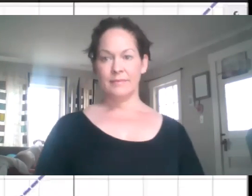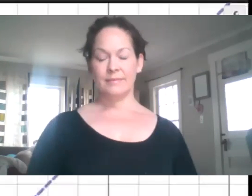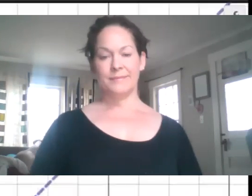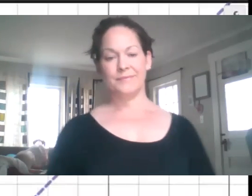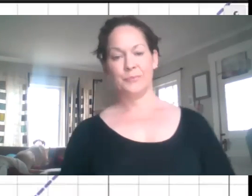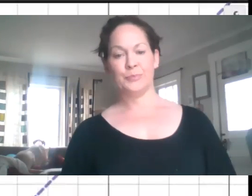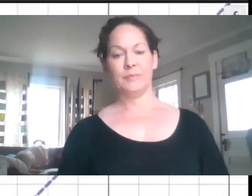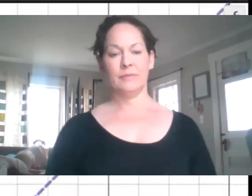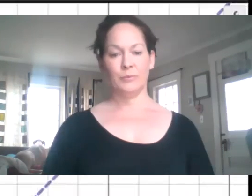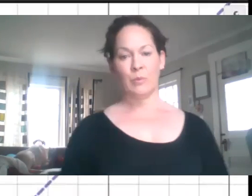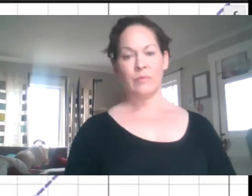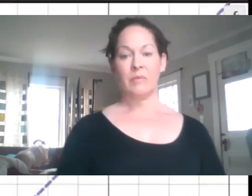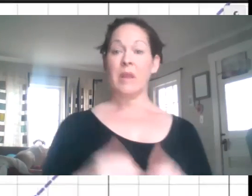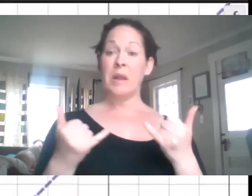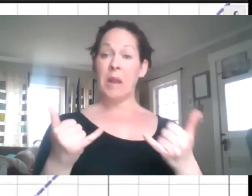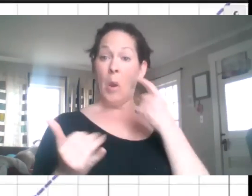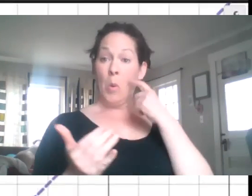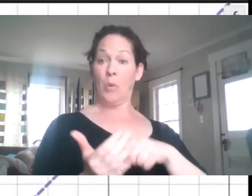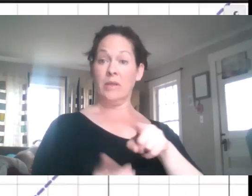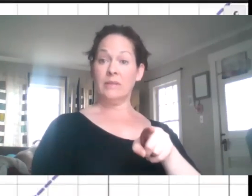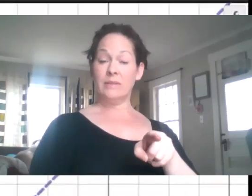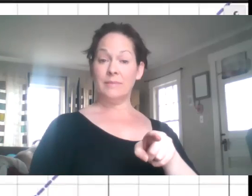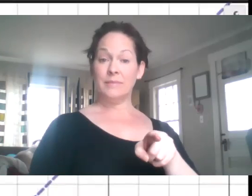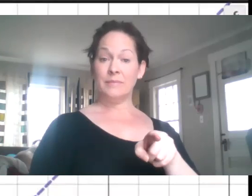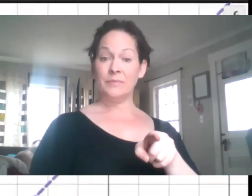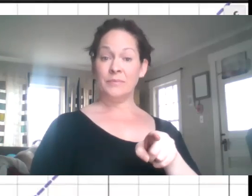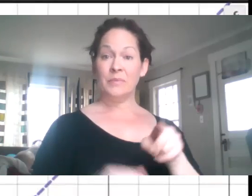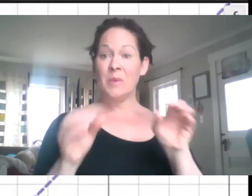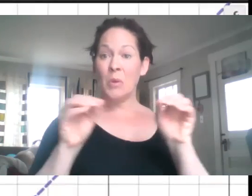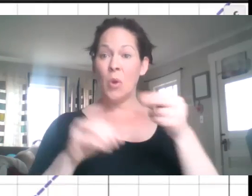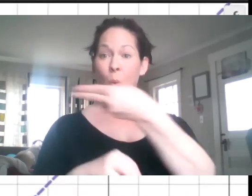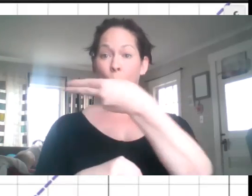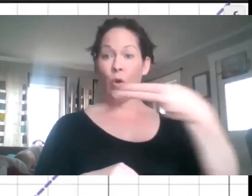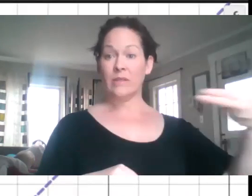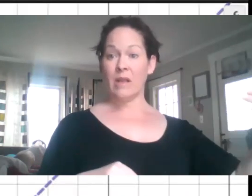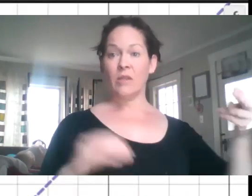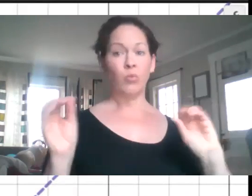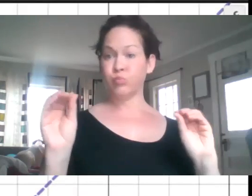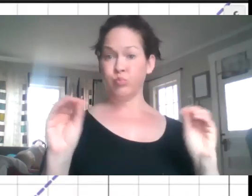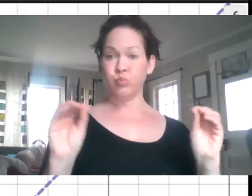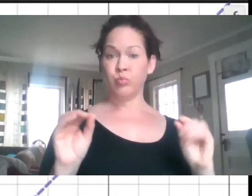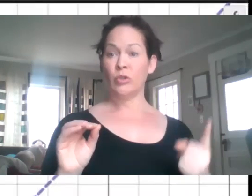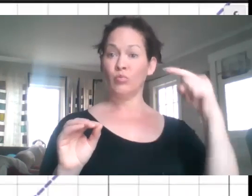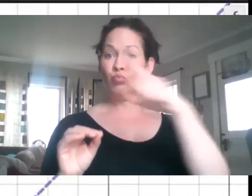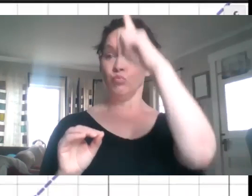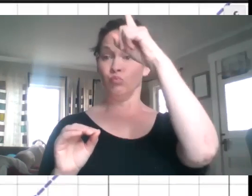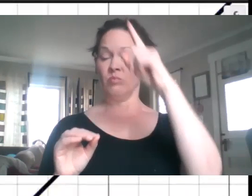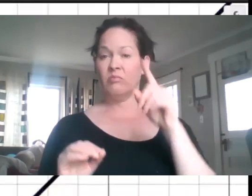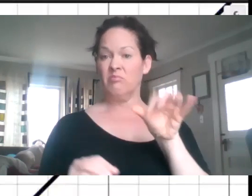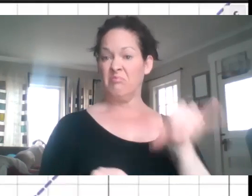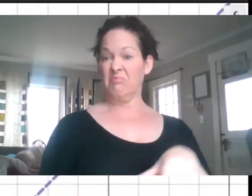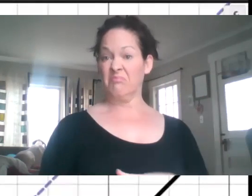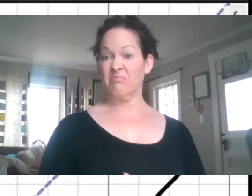So now notice this hiccup. There's no horizontal line here. It's curving all the way in there. It's just a tight curve.